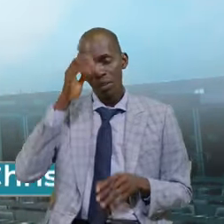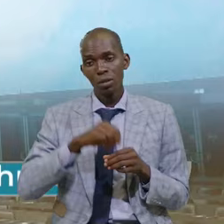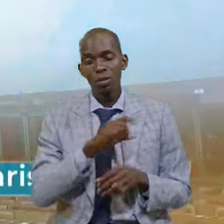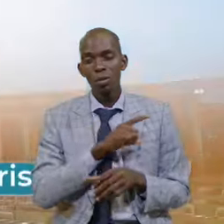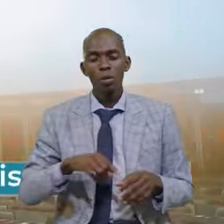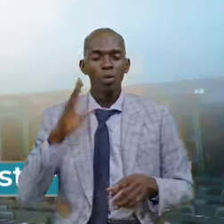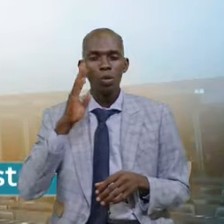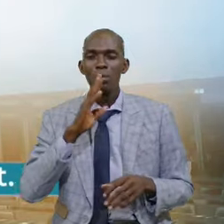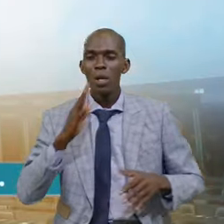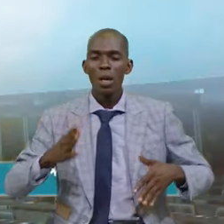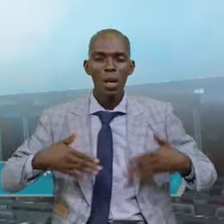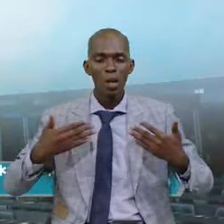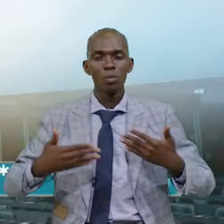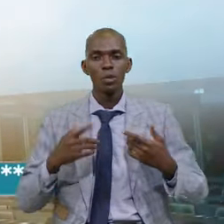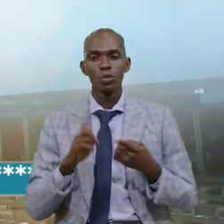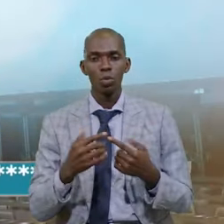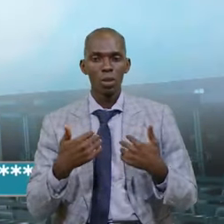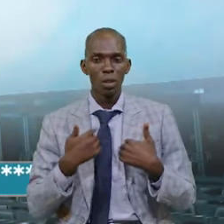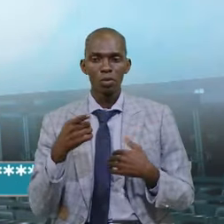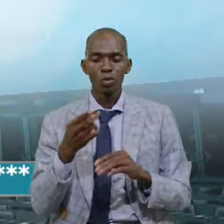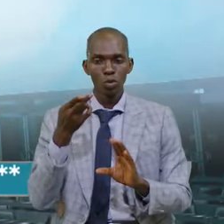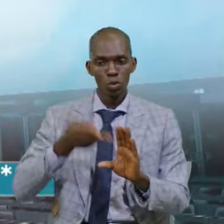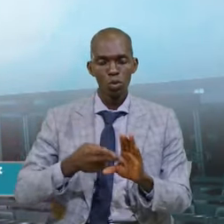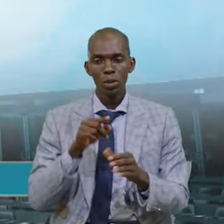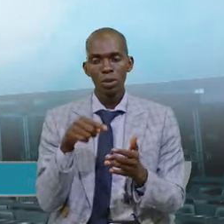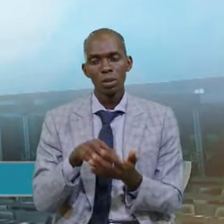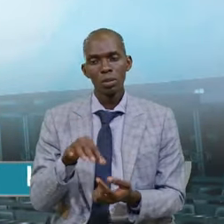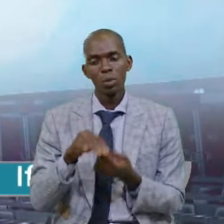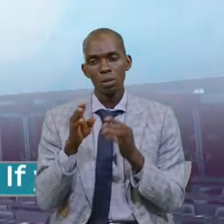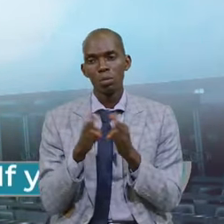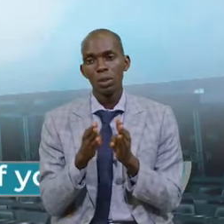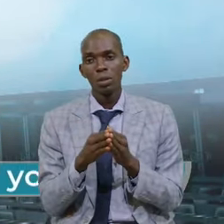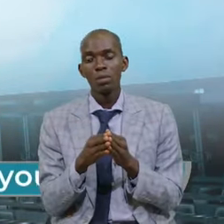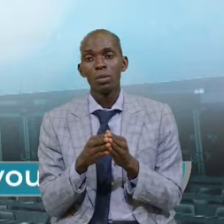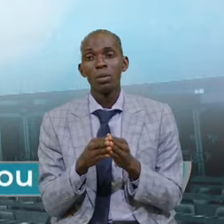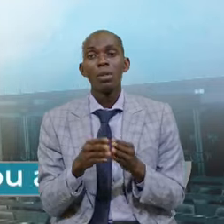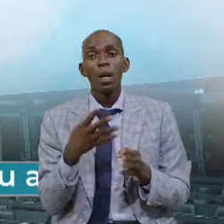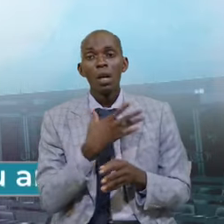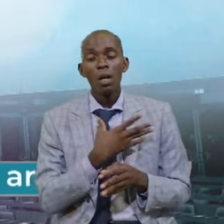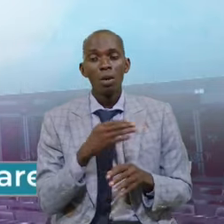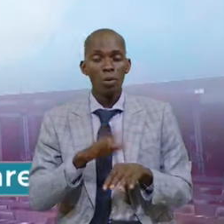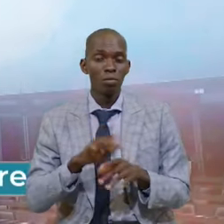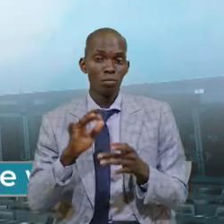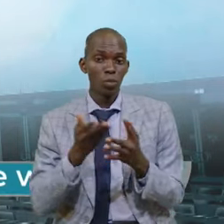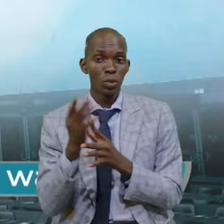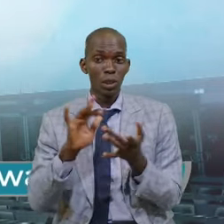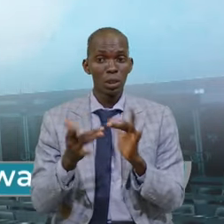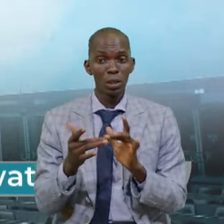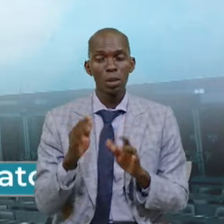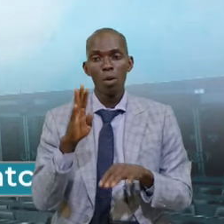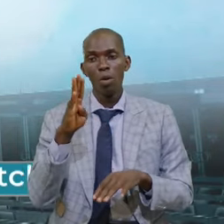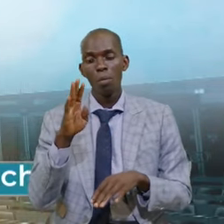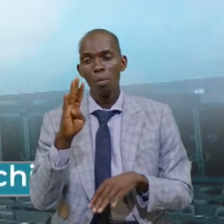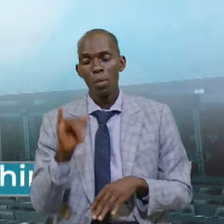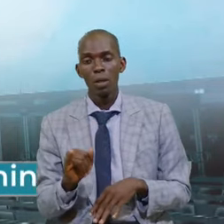For this Alpha location, in Benin City here, there will be Benin Believers Banquet on Sunday, on the 5th